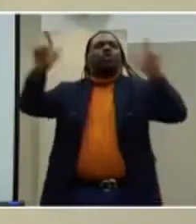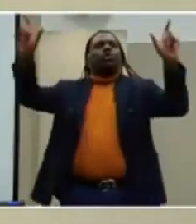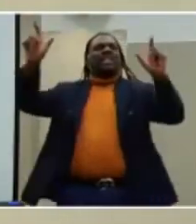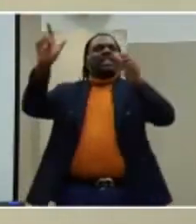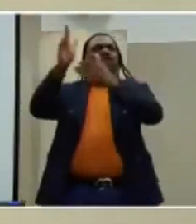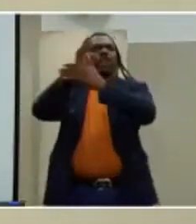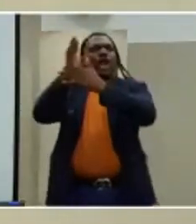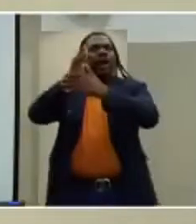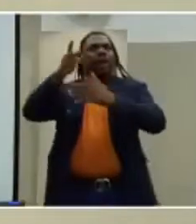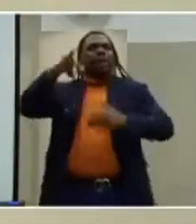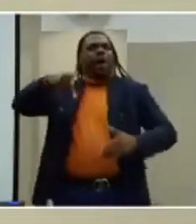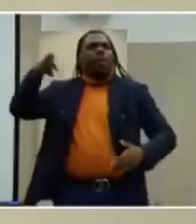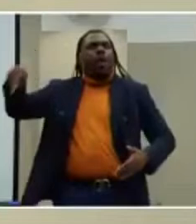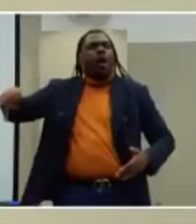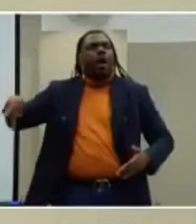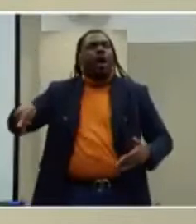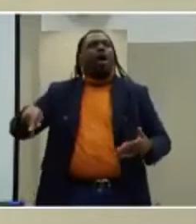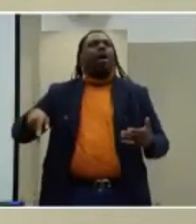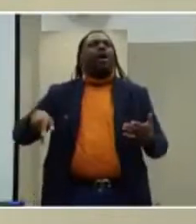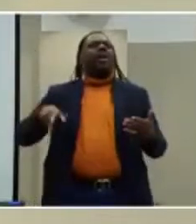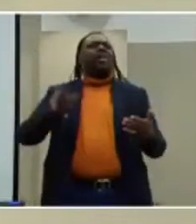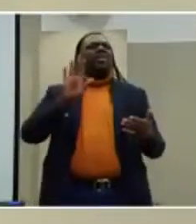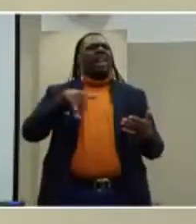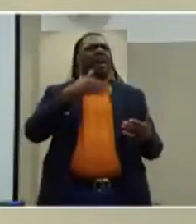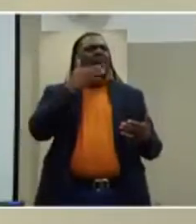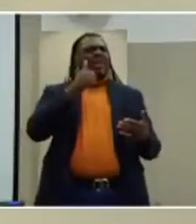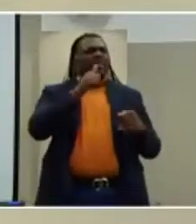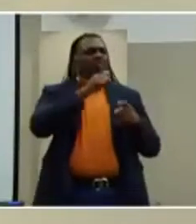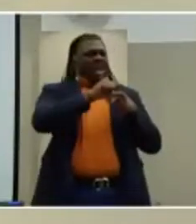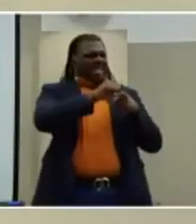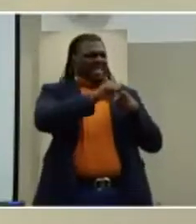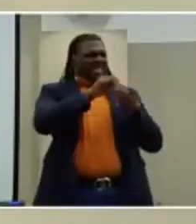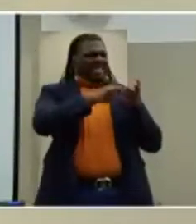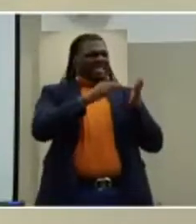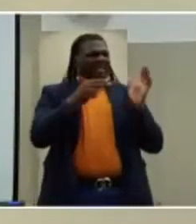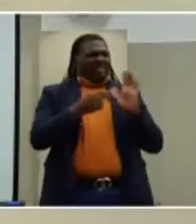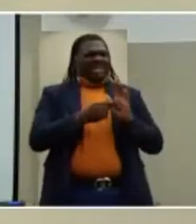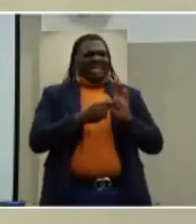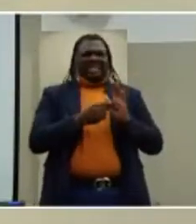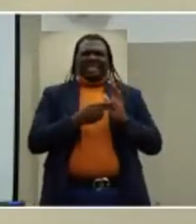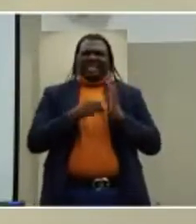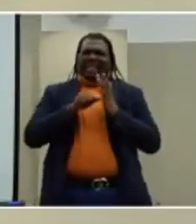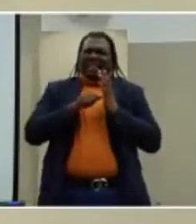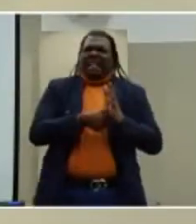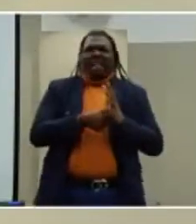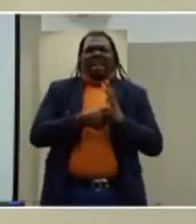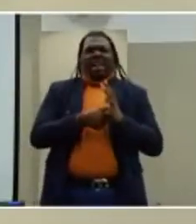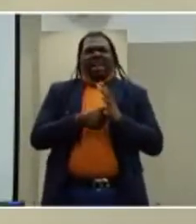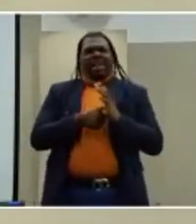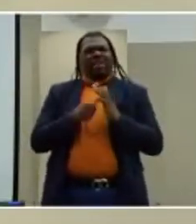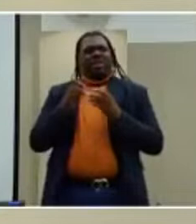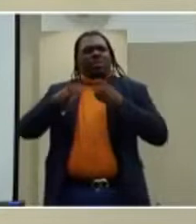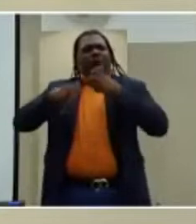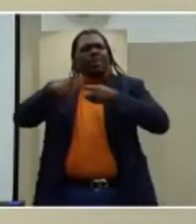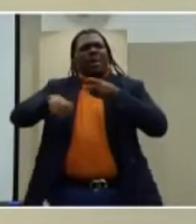PowerPoints. Slide presentation best practices exacerbate this problem. Presenters are admonished, don't read the slide,